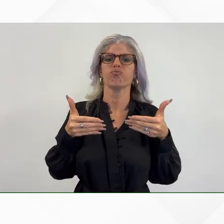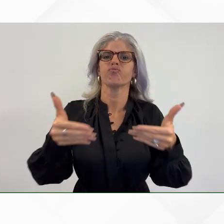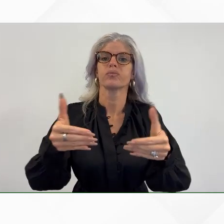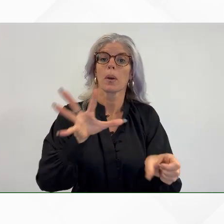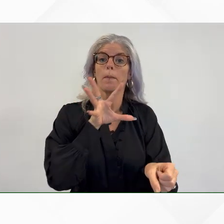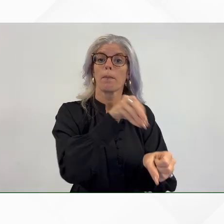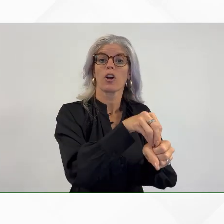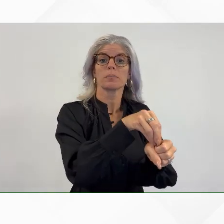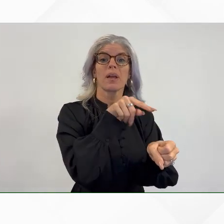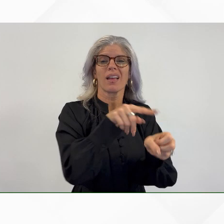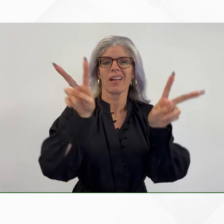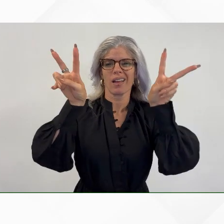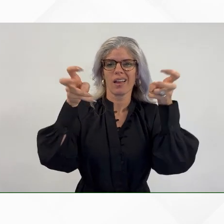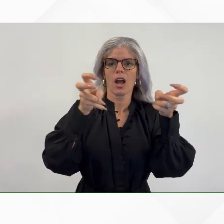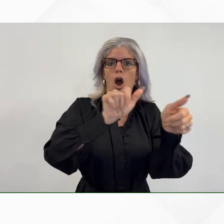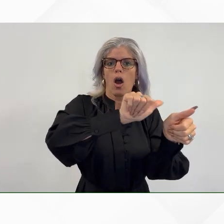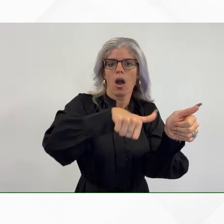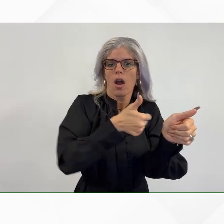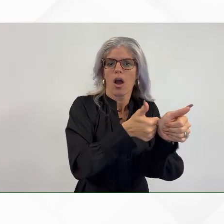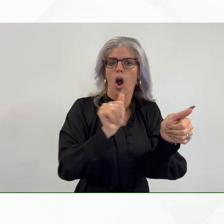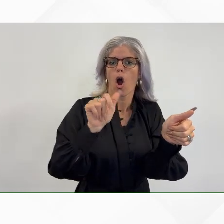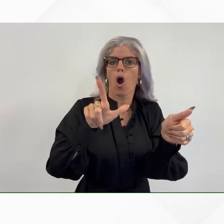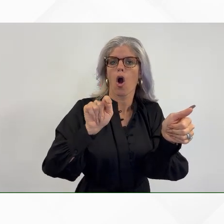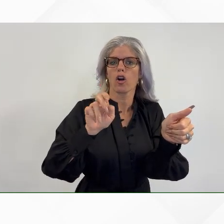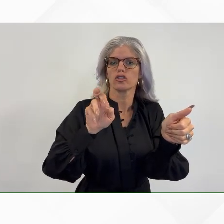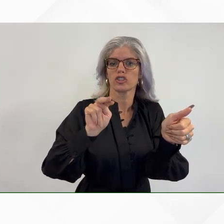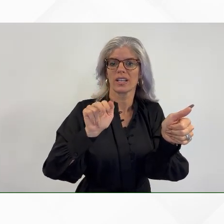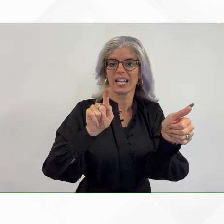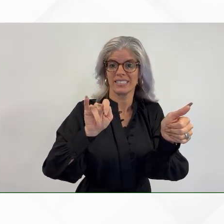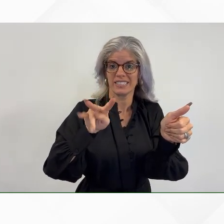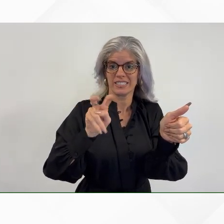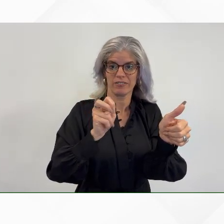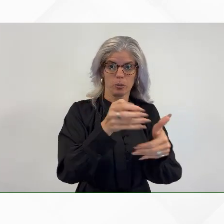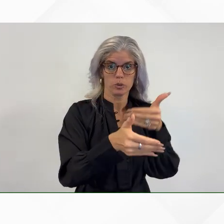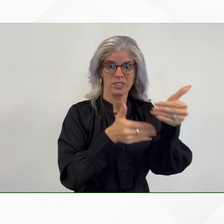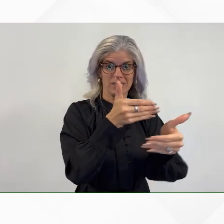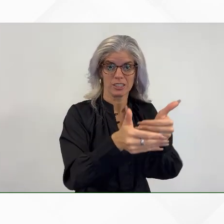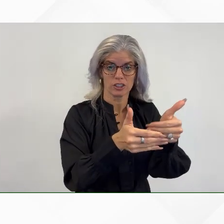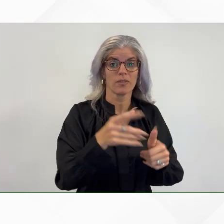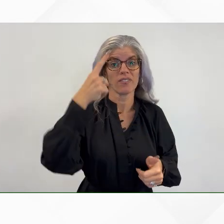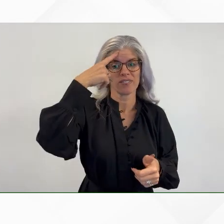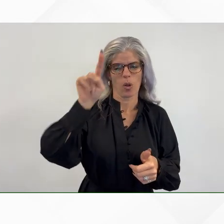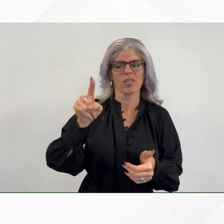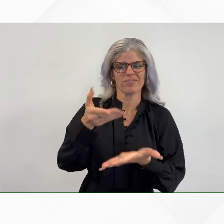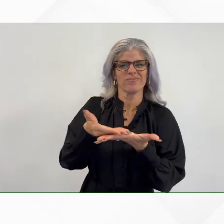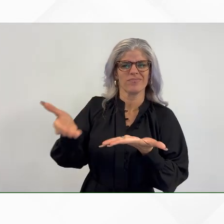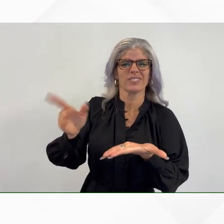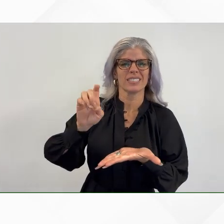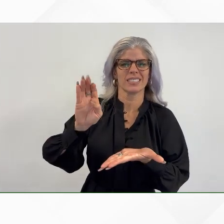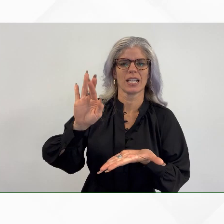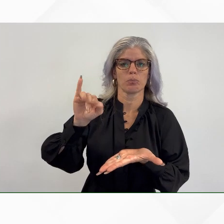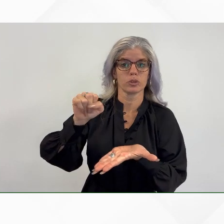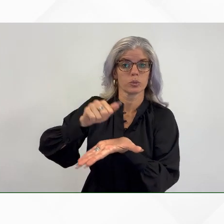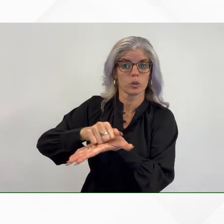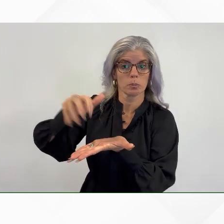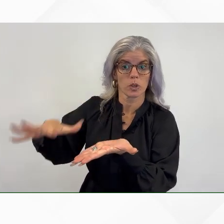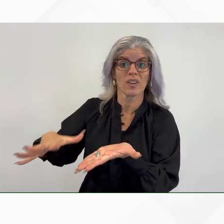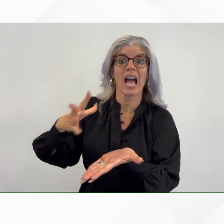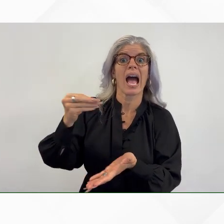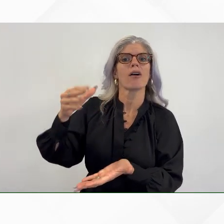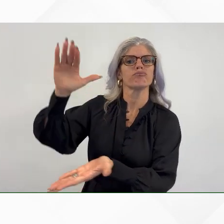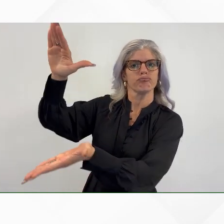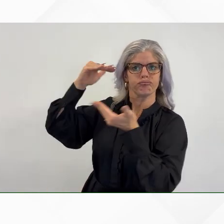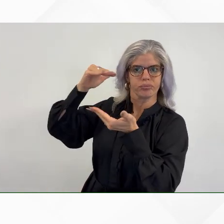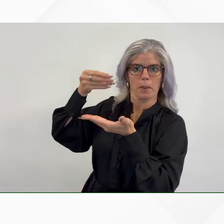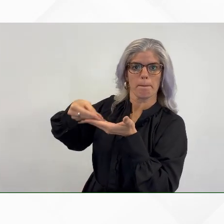for debris removal and receive reimbursement for straight time for the applicant's budgeted employees that conduct debris